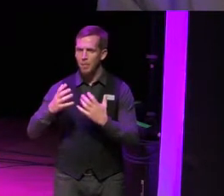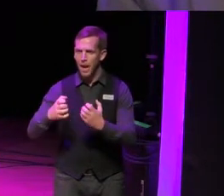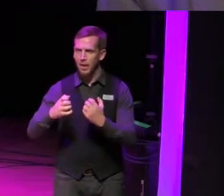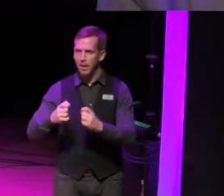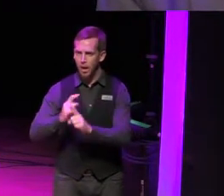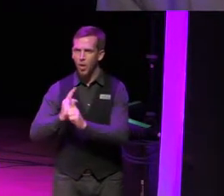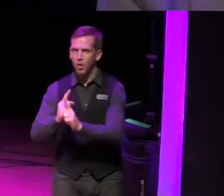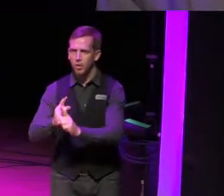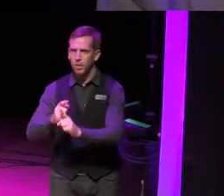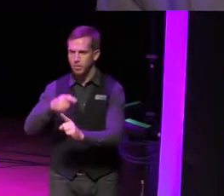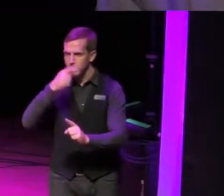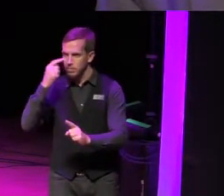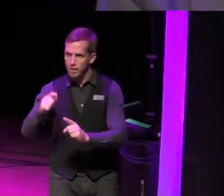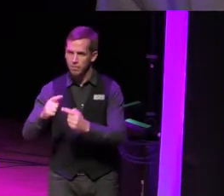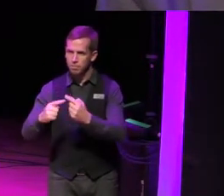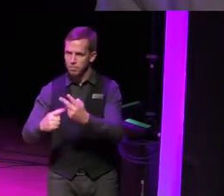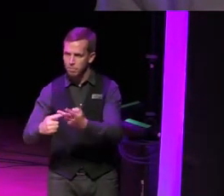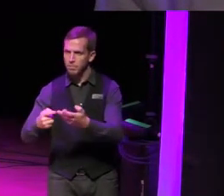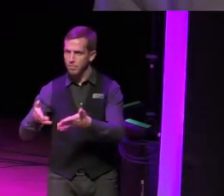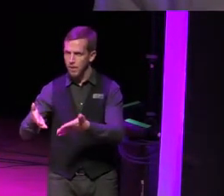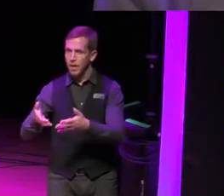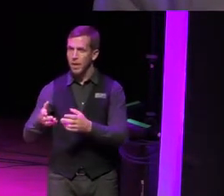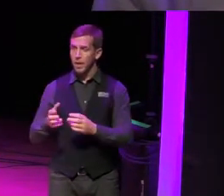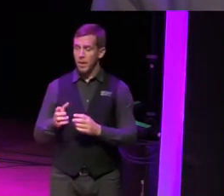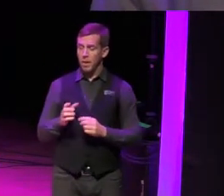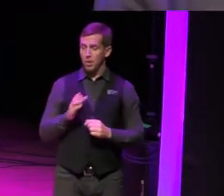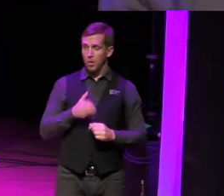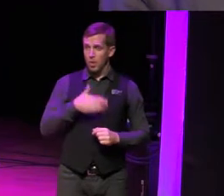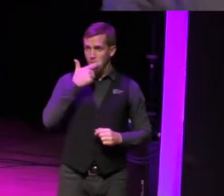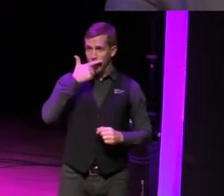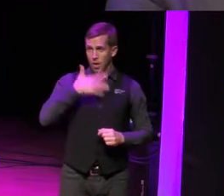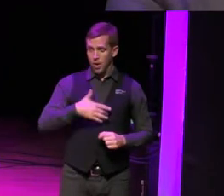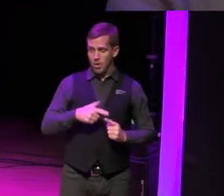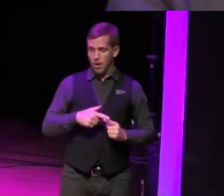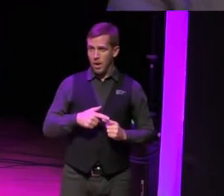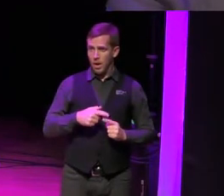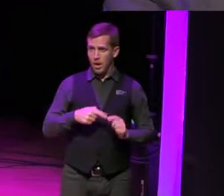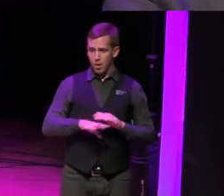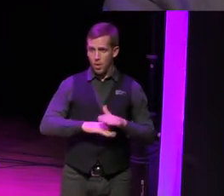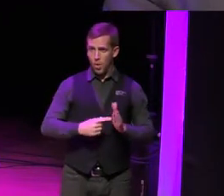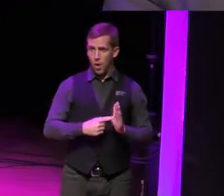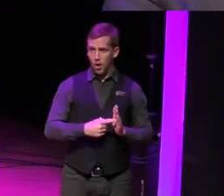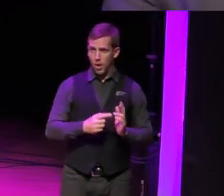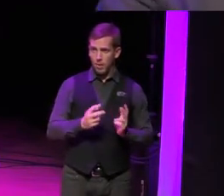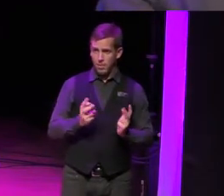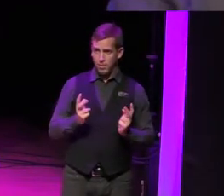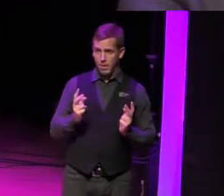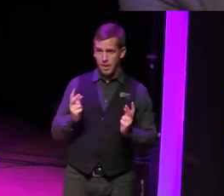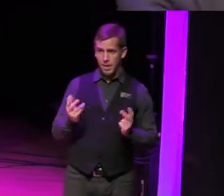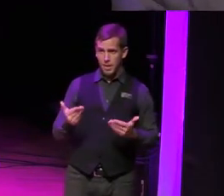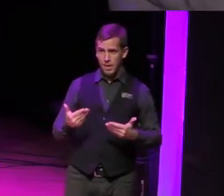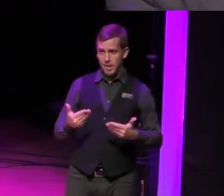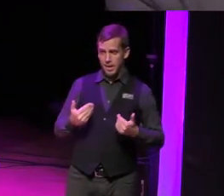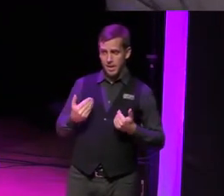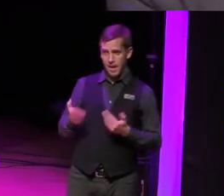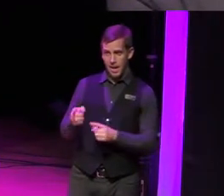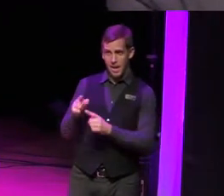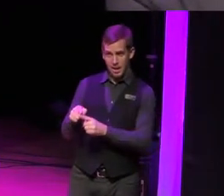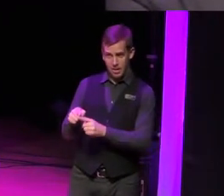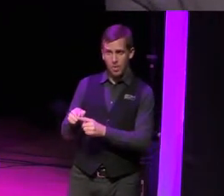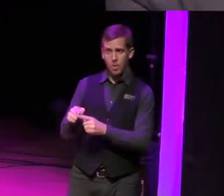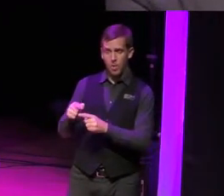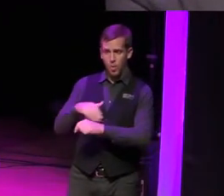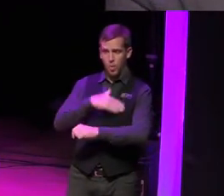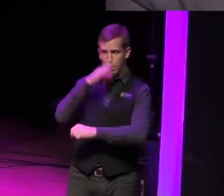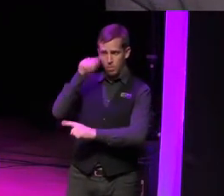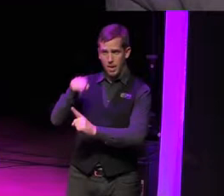and makes recommendations. The South African Constitution gives the public protector the power to decide what should happen.